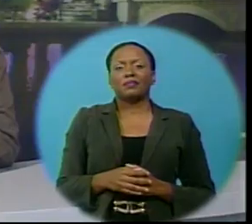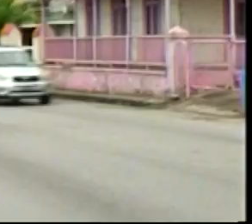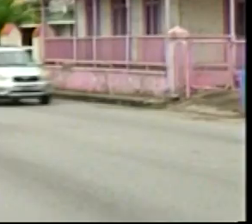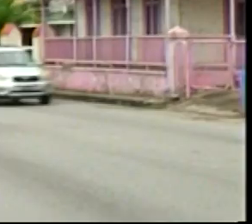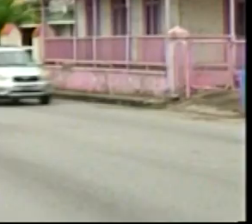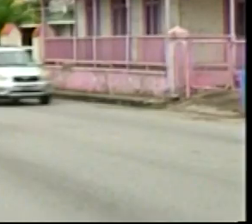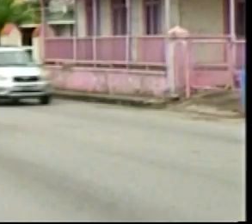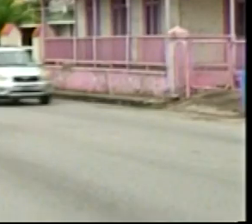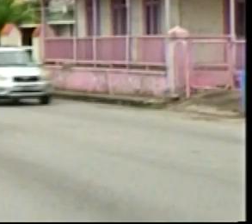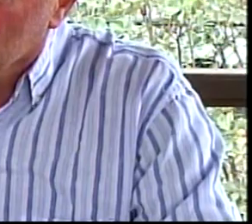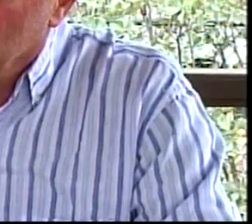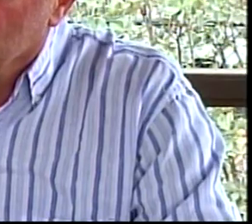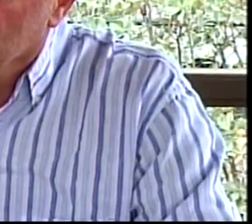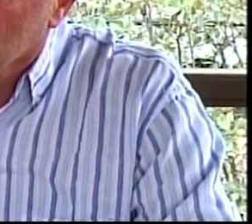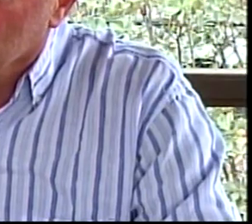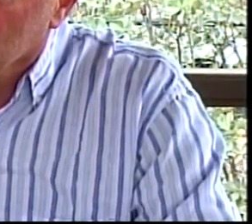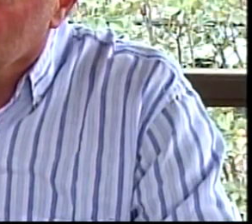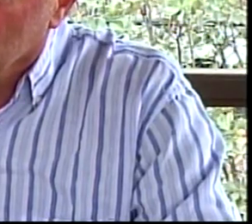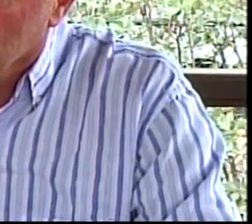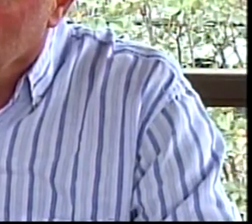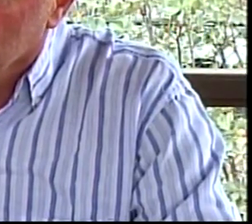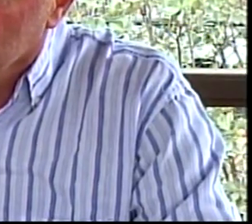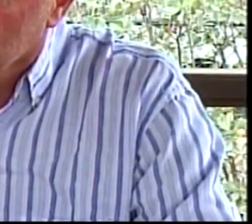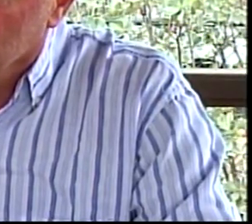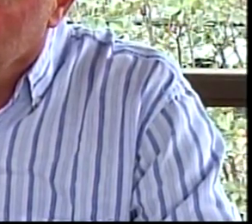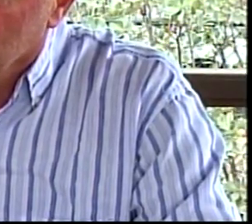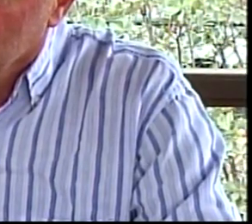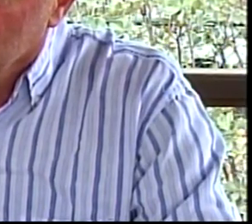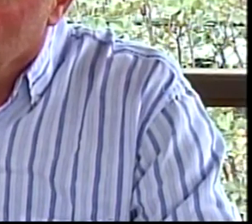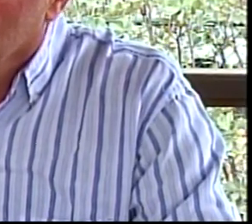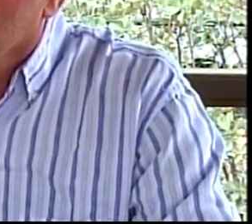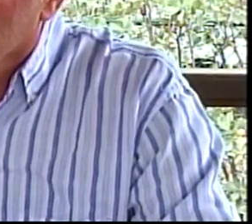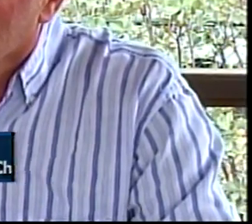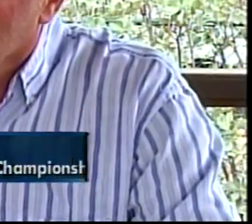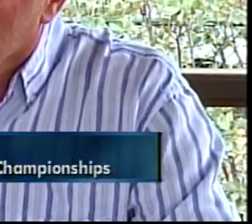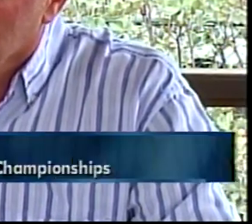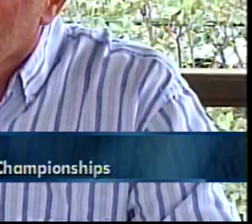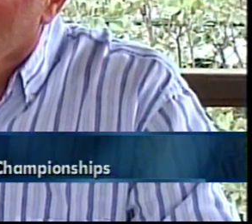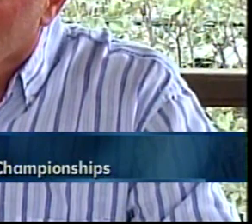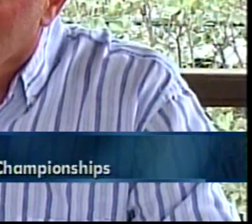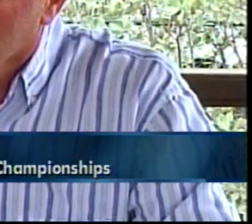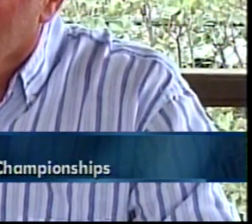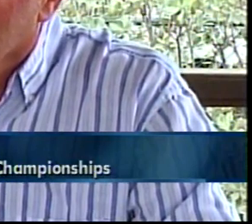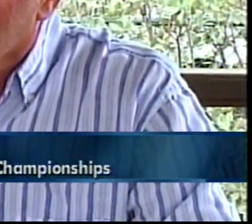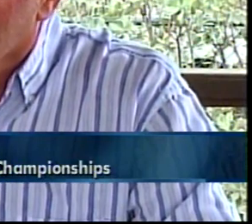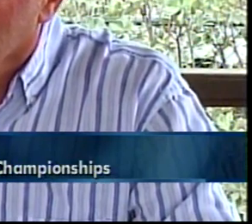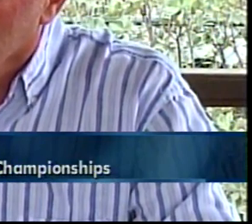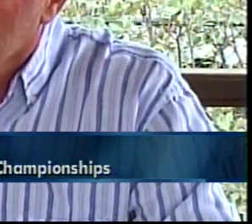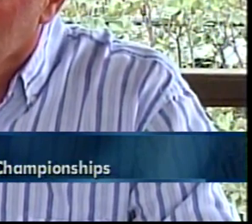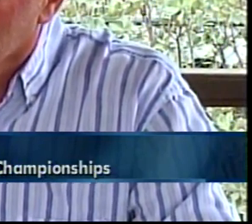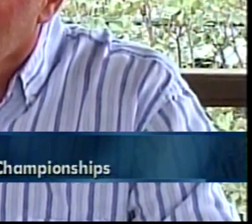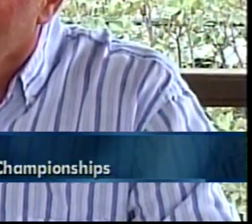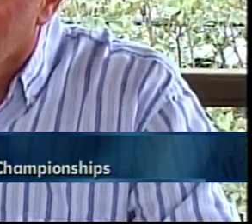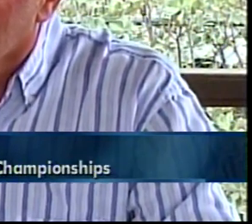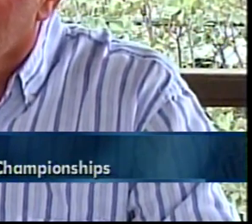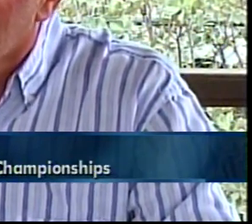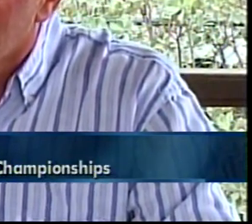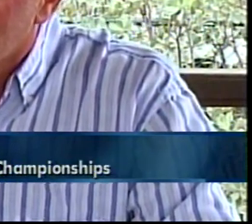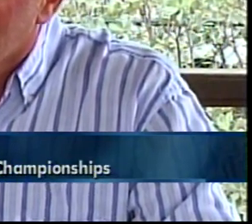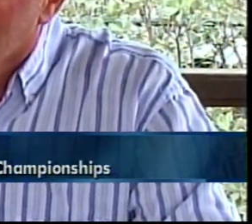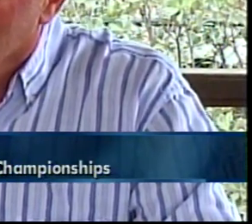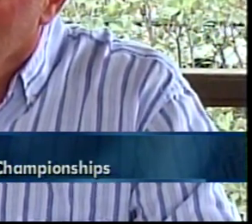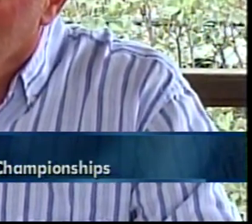Through the event here, we have a complete program, and in that program we have 2 lay days, 2 holiday